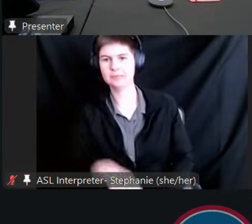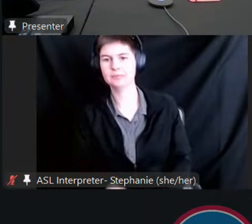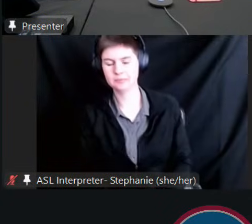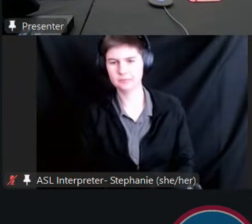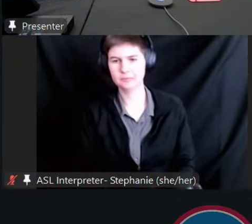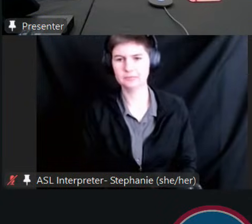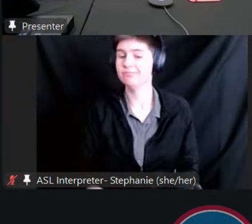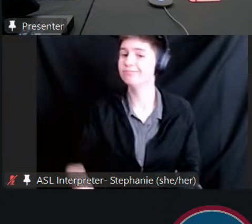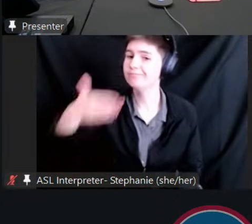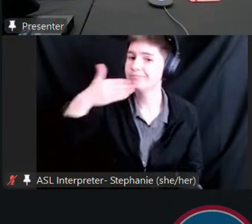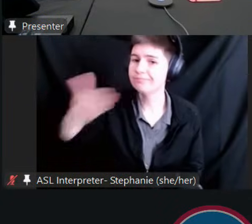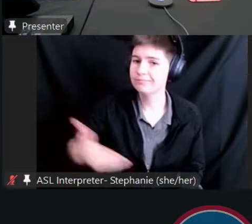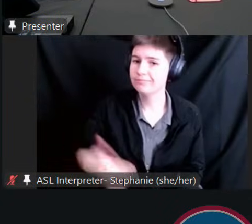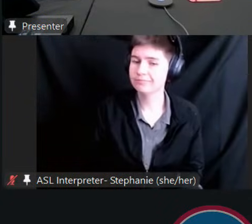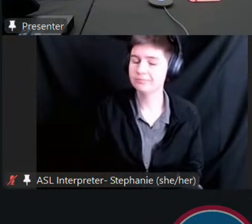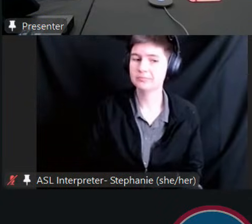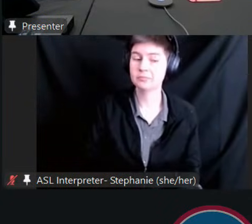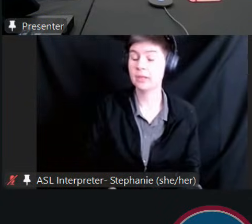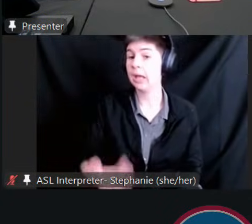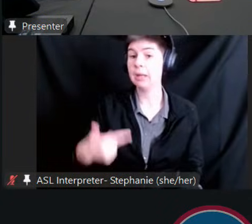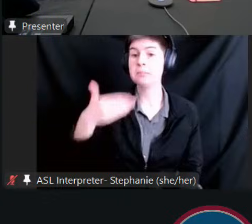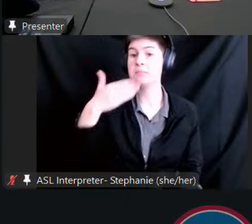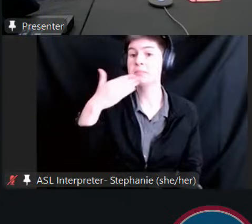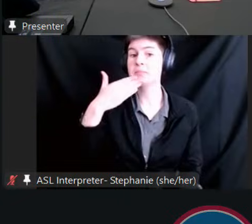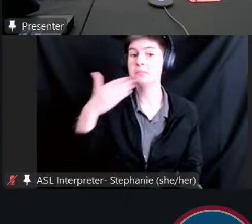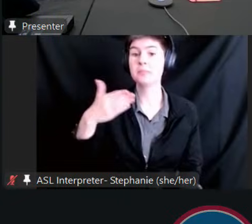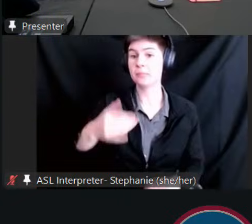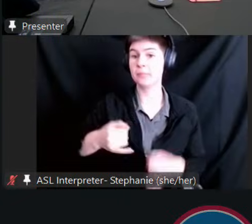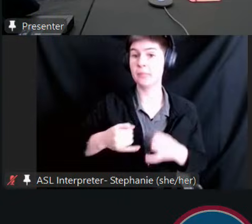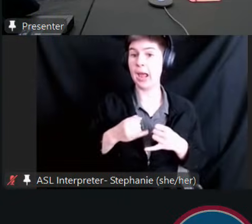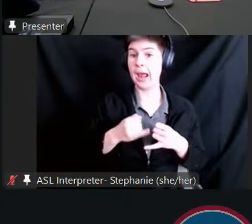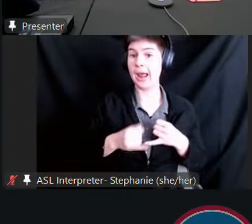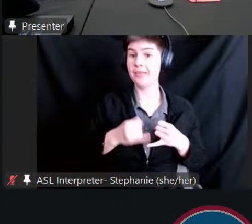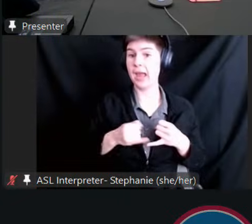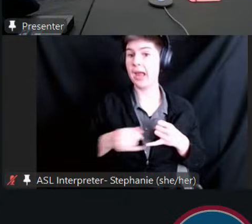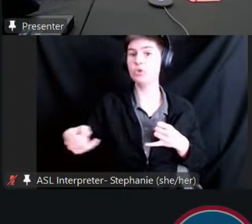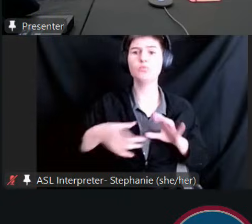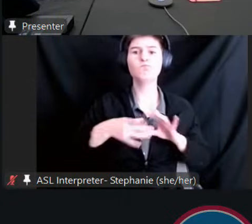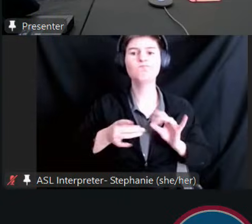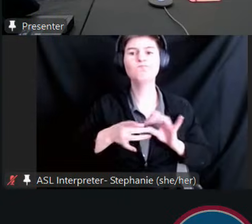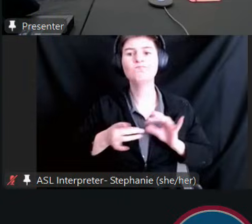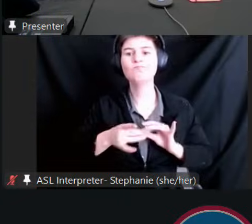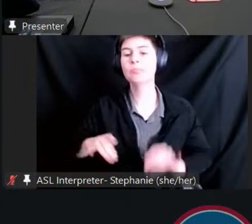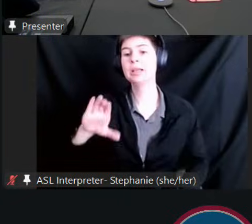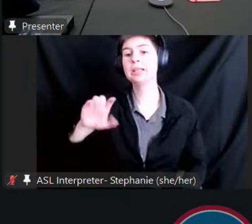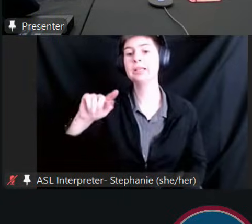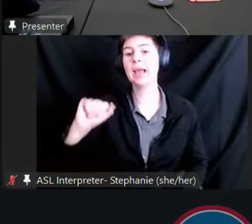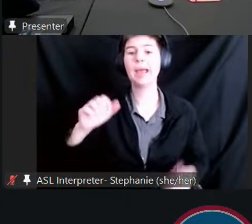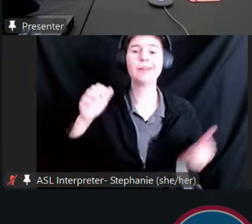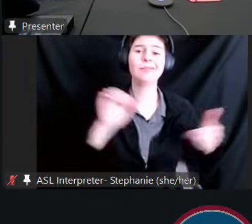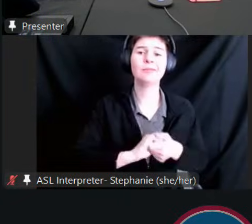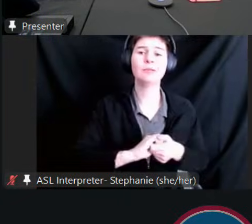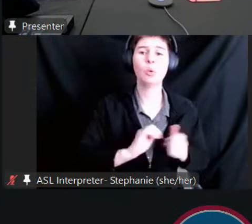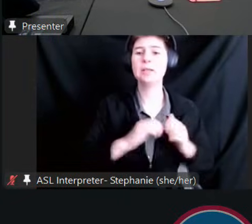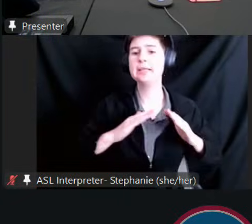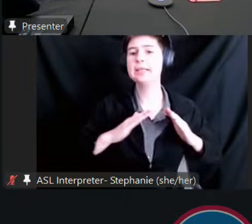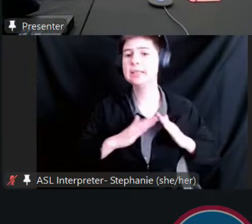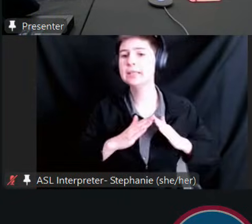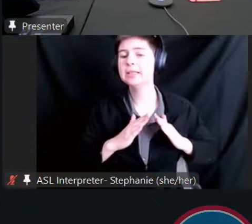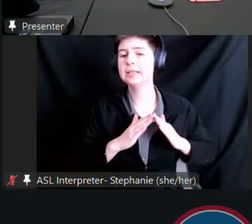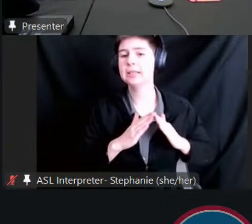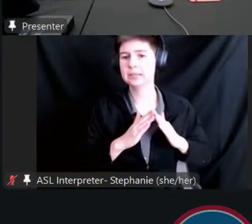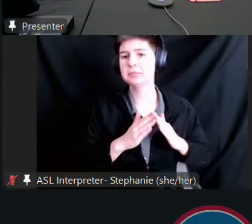also really appreciated the nice little bow at the end about the relationship between CTA and the city to make sure a lot of this